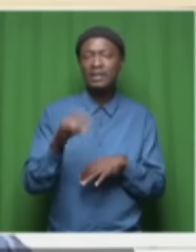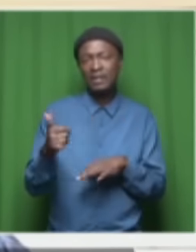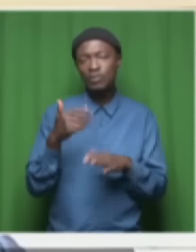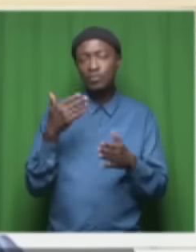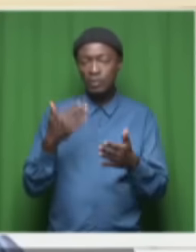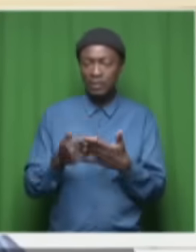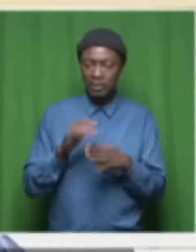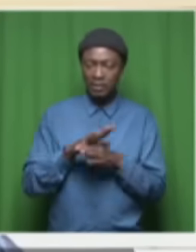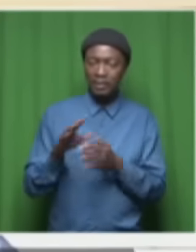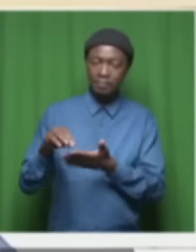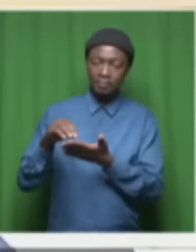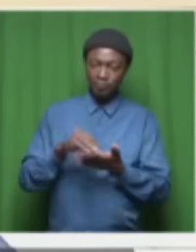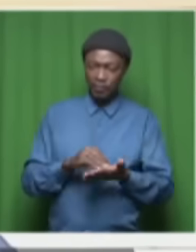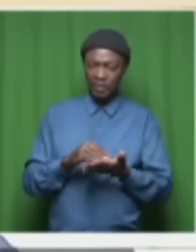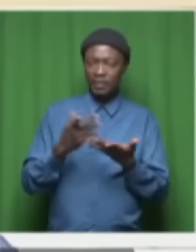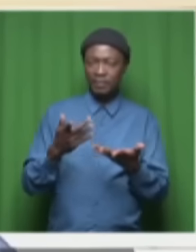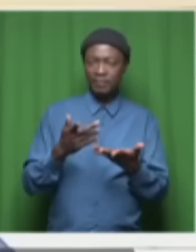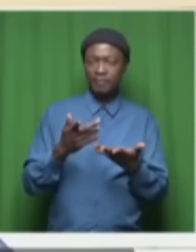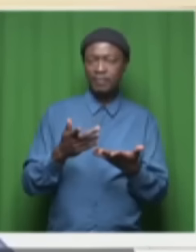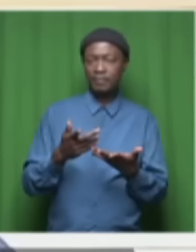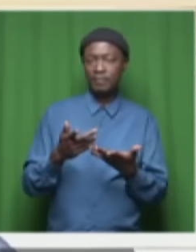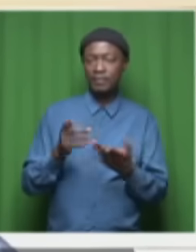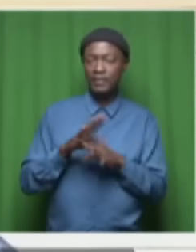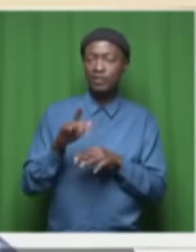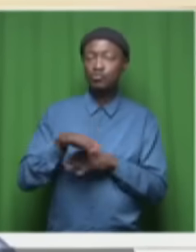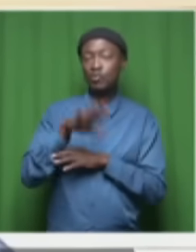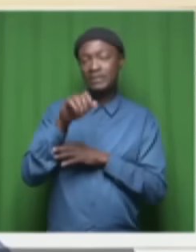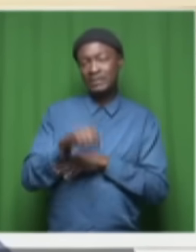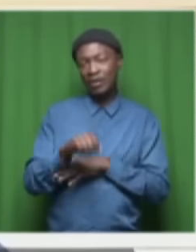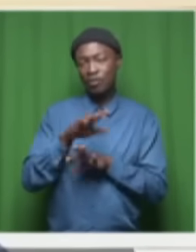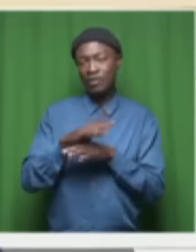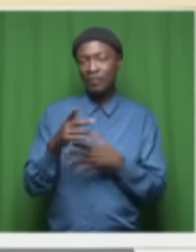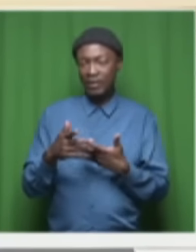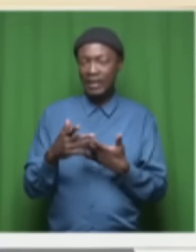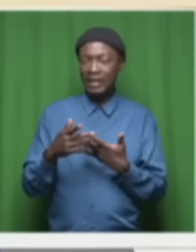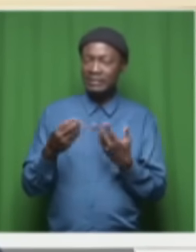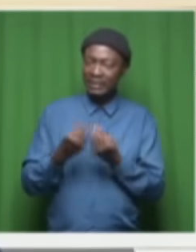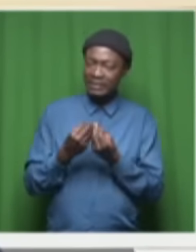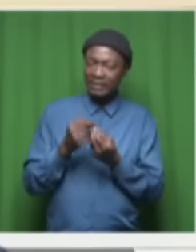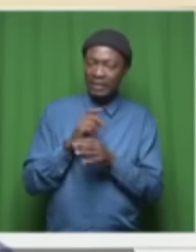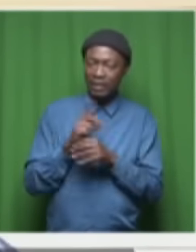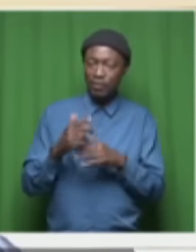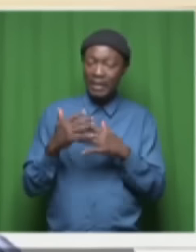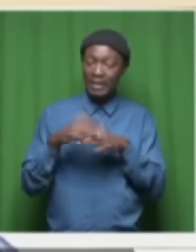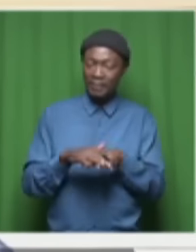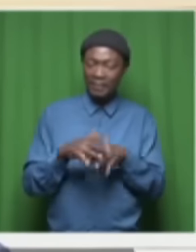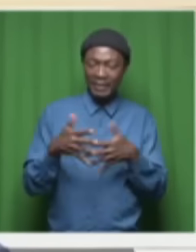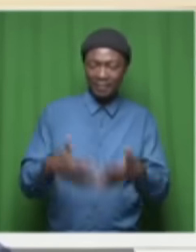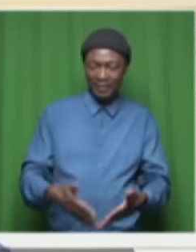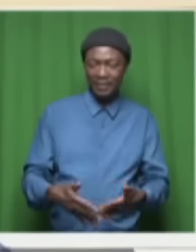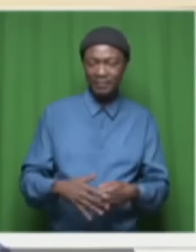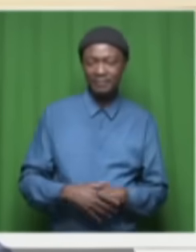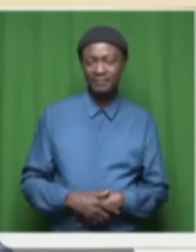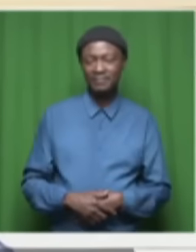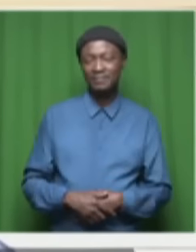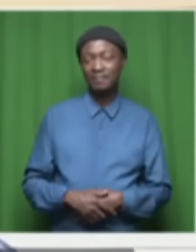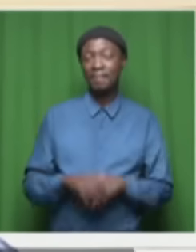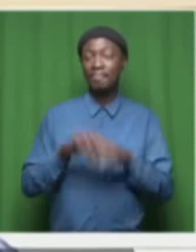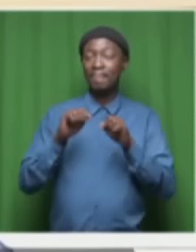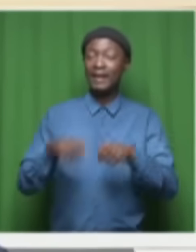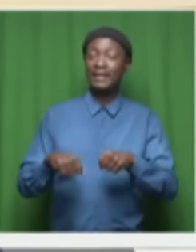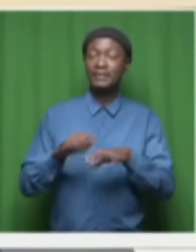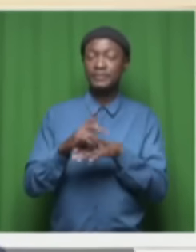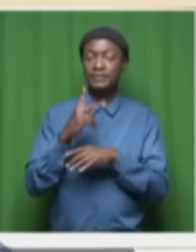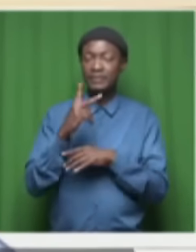bring this kind of lesson learned into a South African context. Then we can implement them here. Yes, we are seeing more and